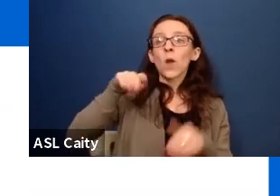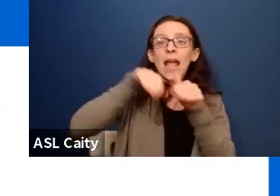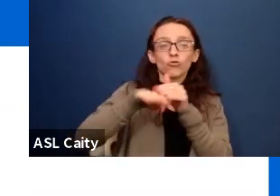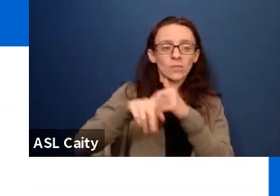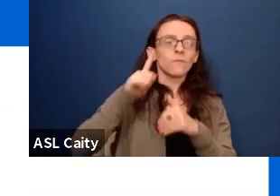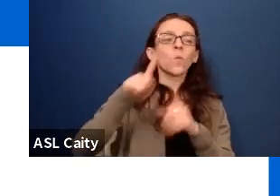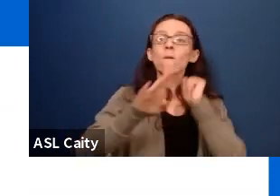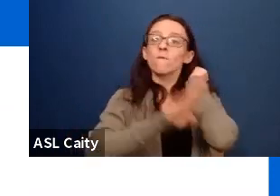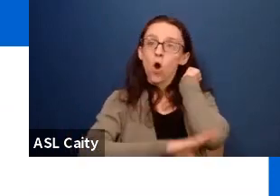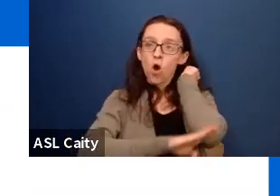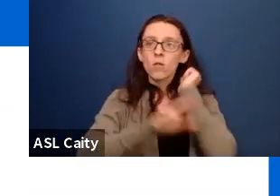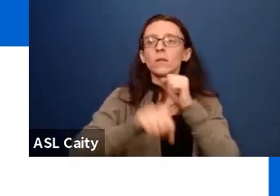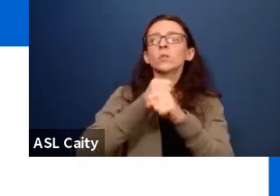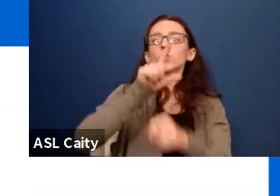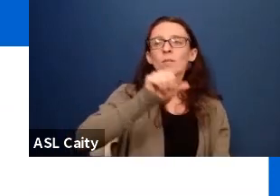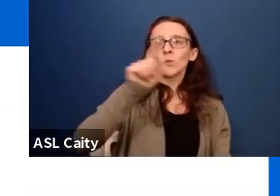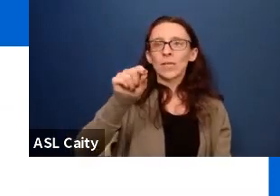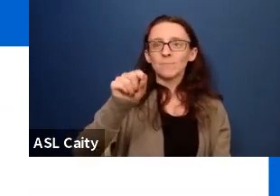2020.